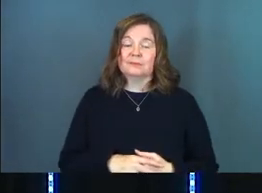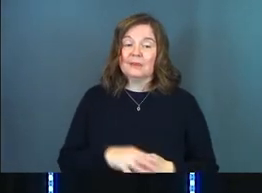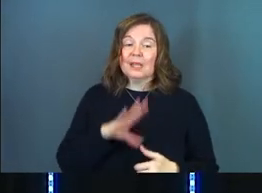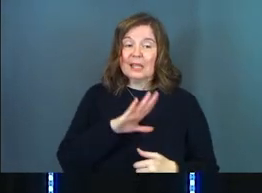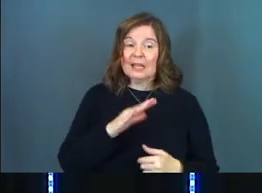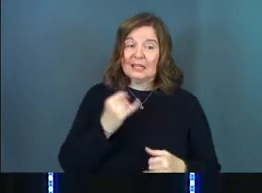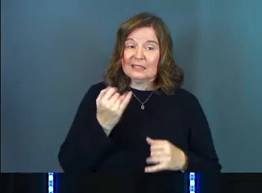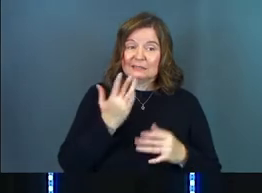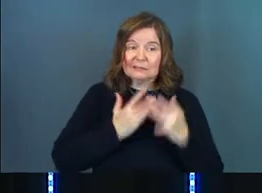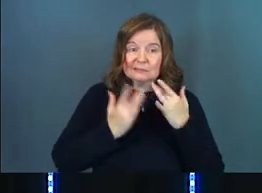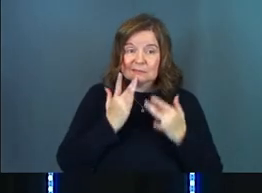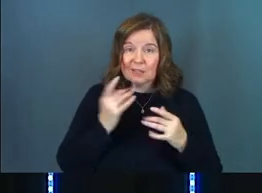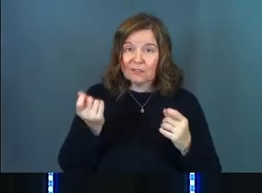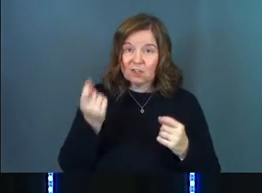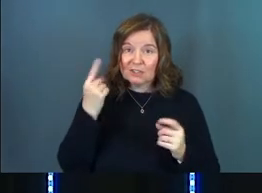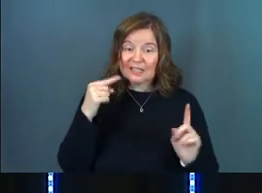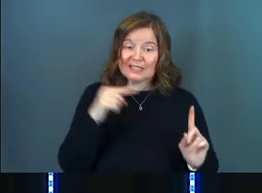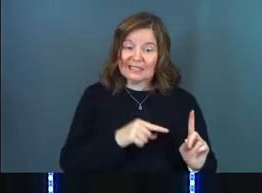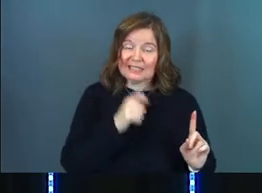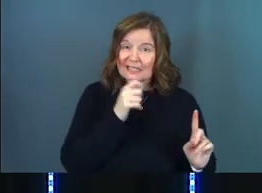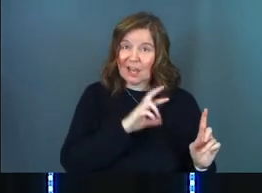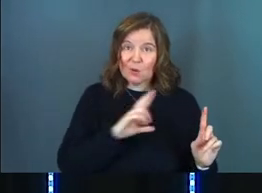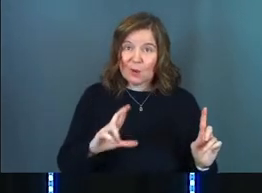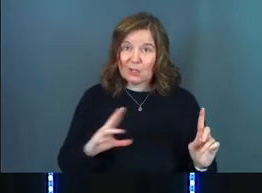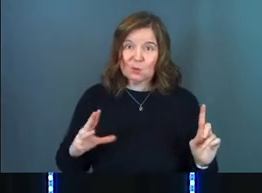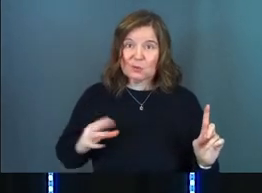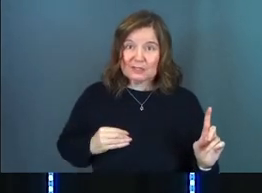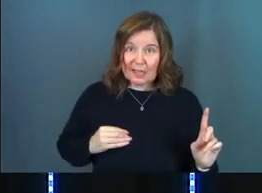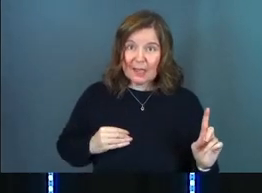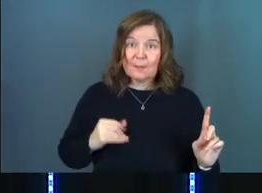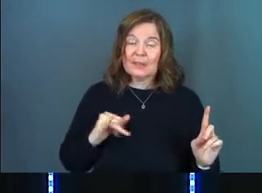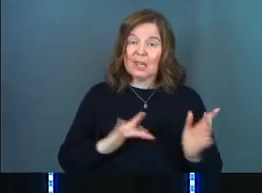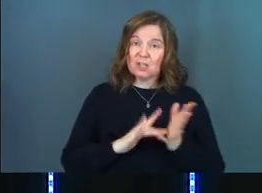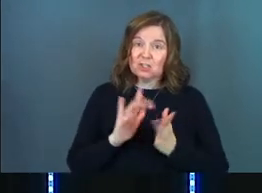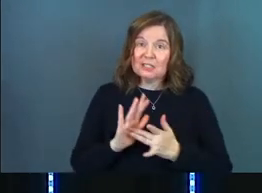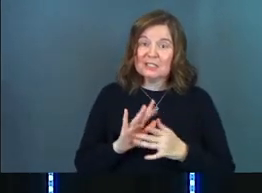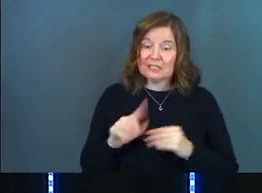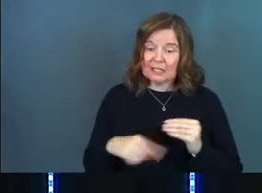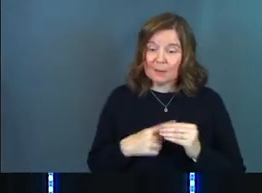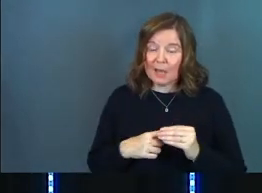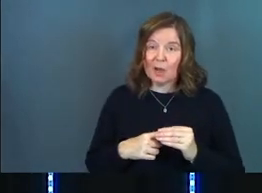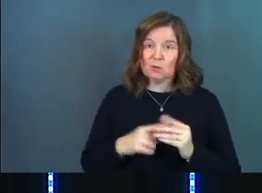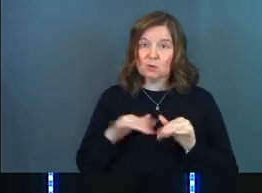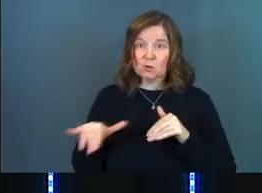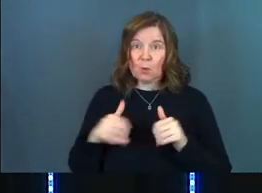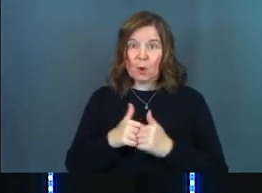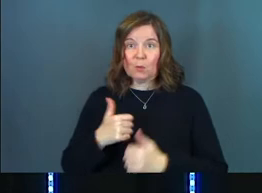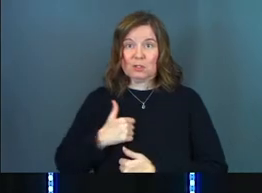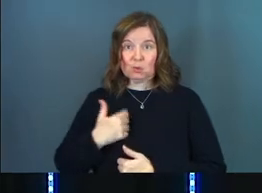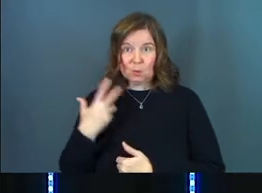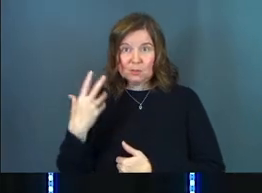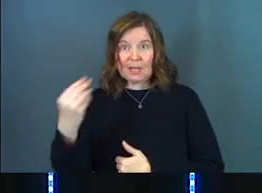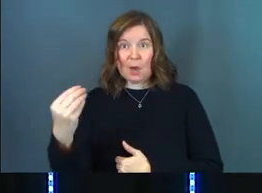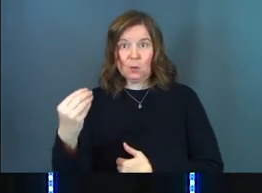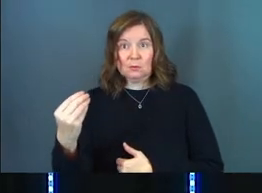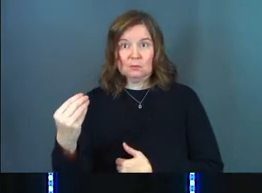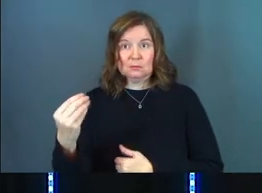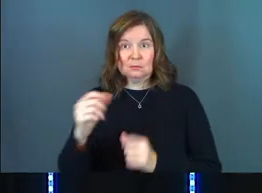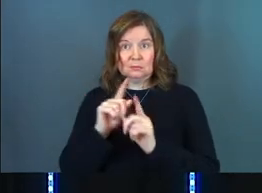And in his lack of understanding, he's not ready to accept the fact that Jesus is about to walk with these soldiers out of the garden.